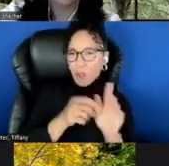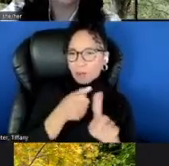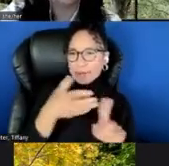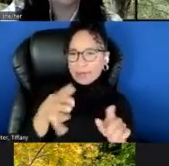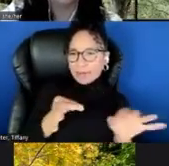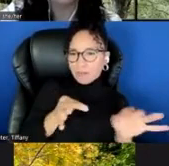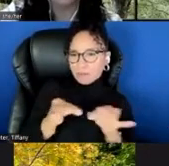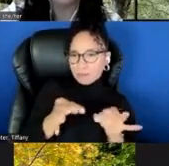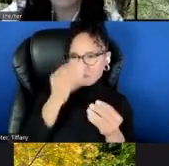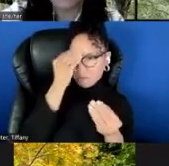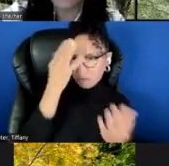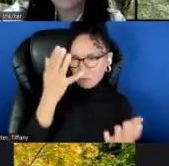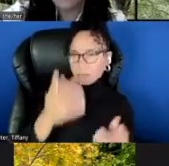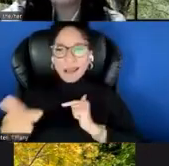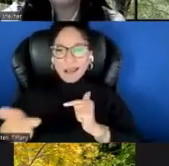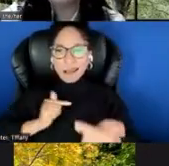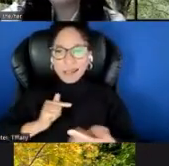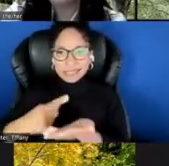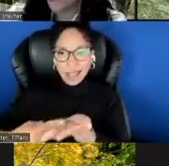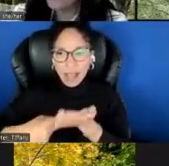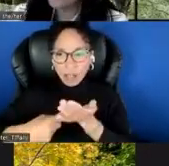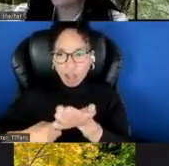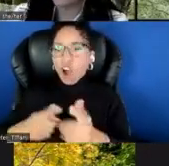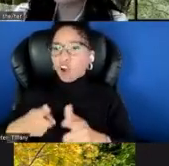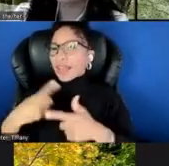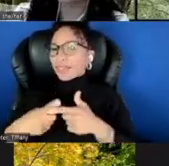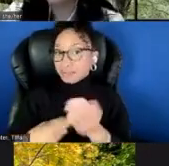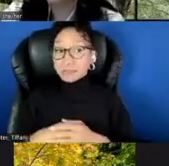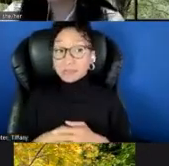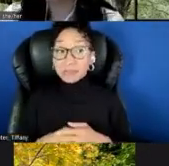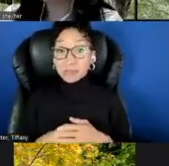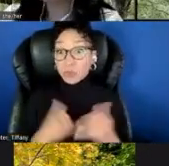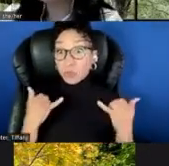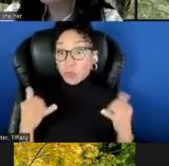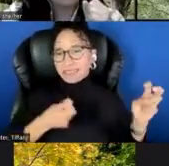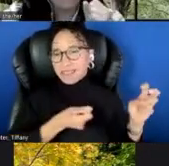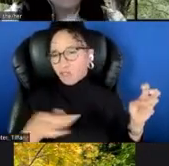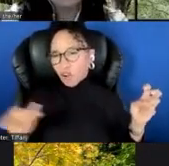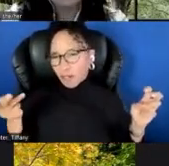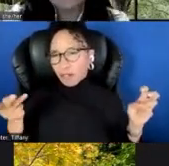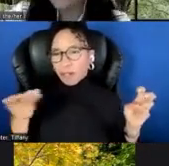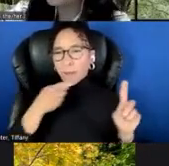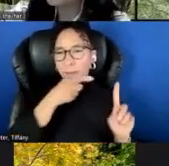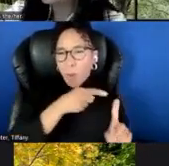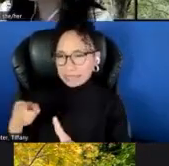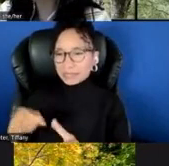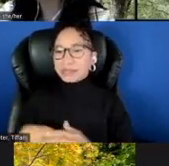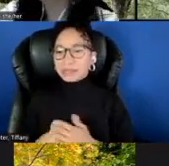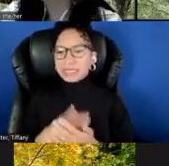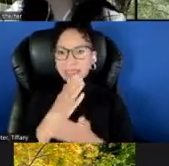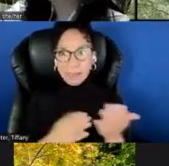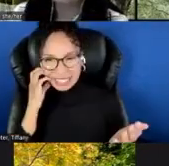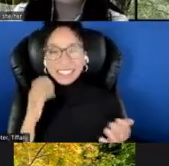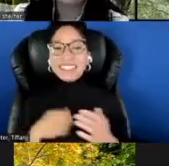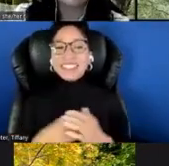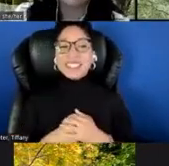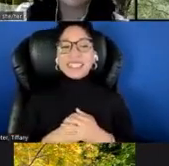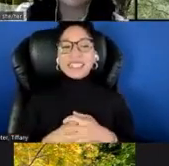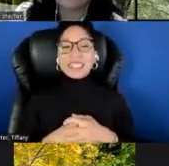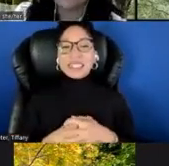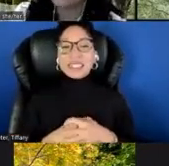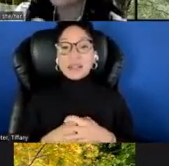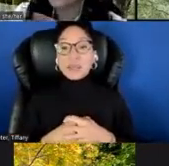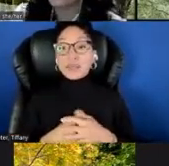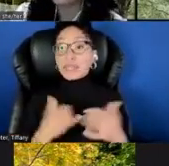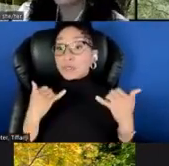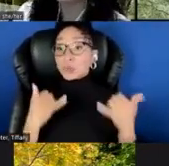then engage ourselves as well together. The themes that we have today are a few big topics, but a few mighty but big. Really, we're centering